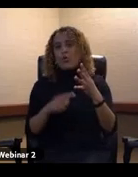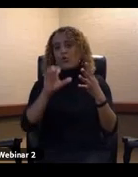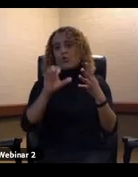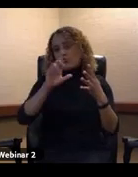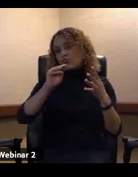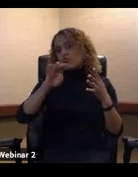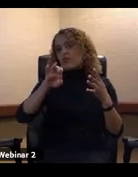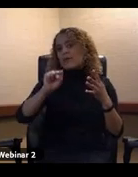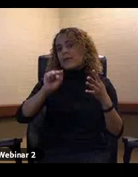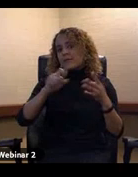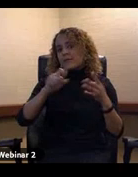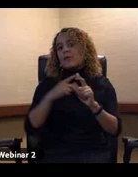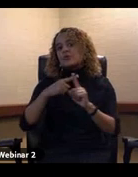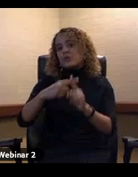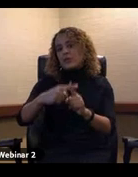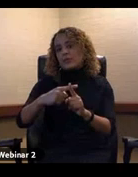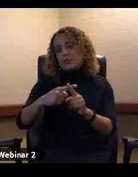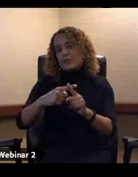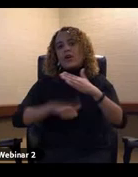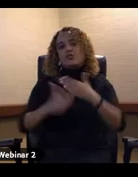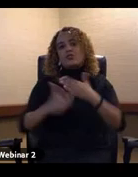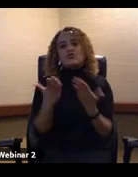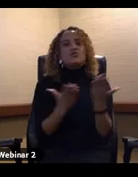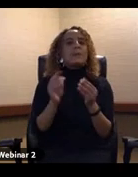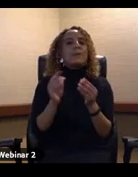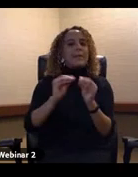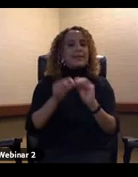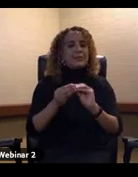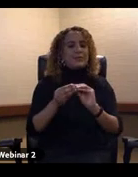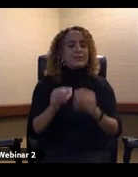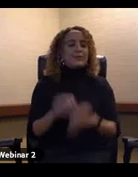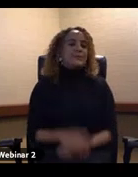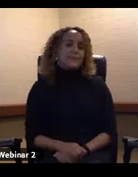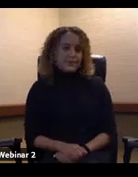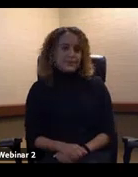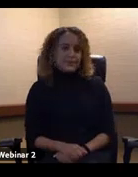crimes from the targeted underserved populations.